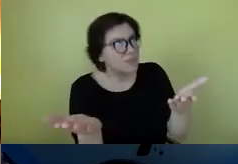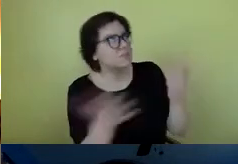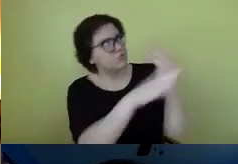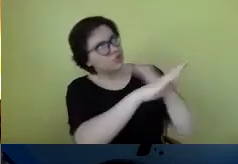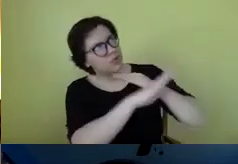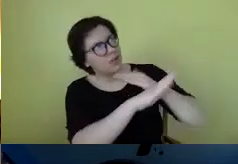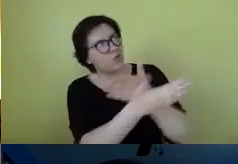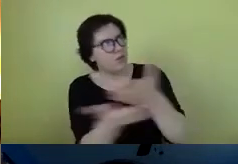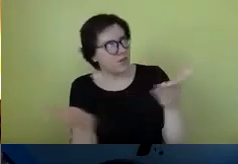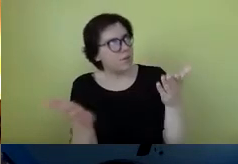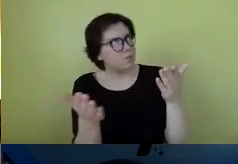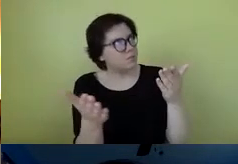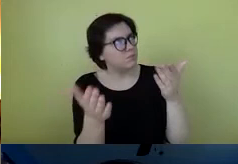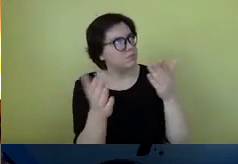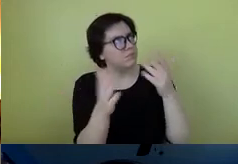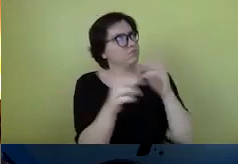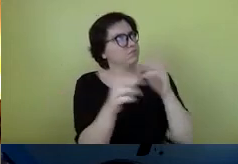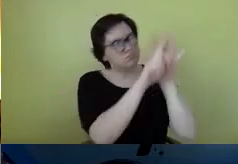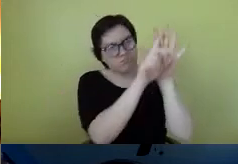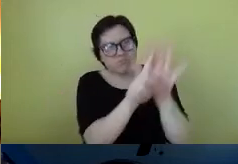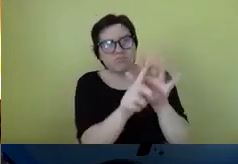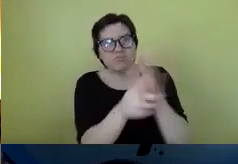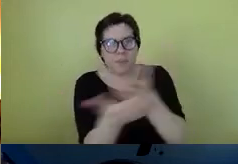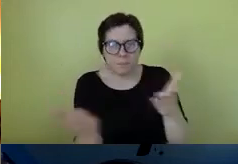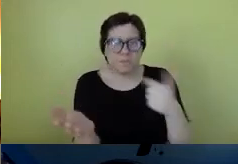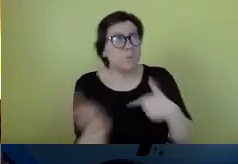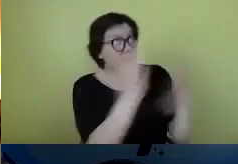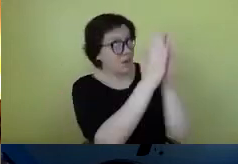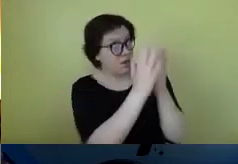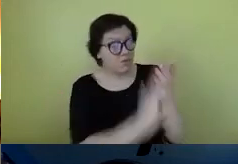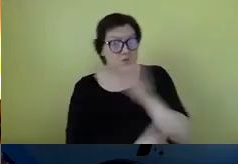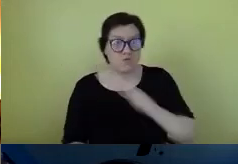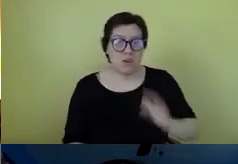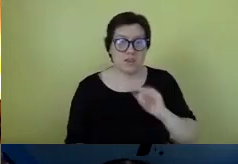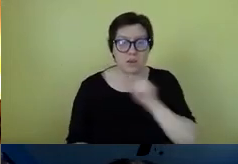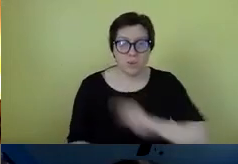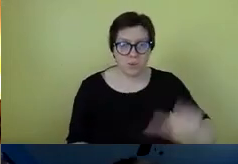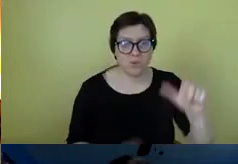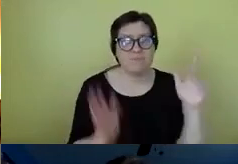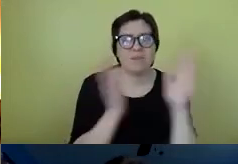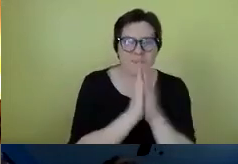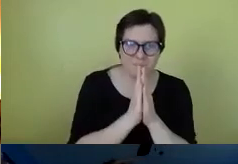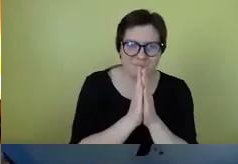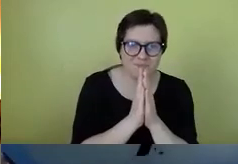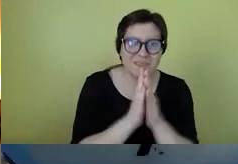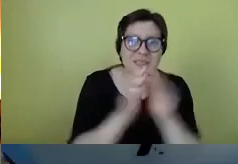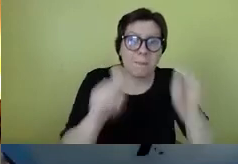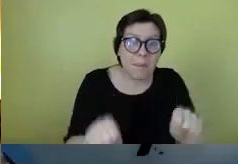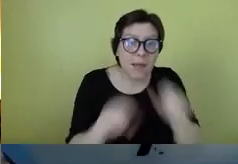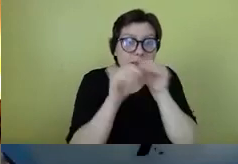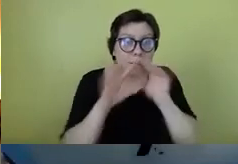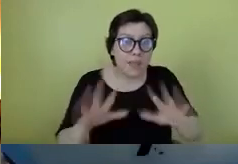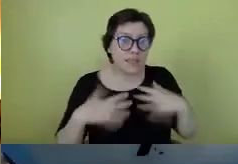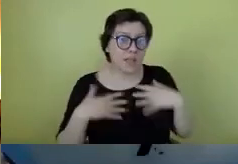them in the shadow of your wings. And we ask this through Christ our Lord. Amen. And may the blessing of